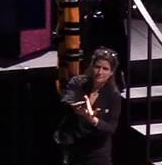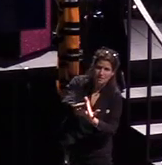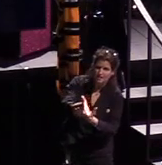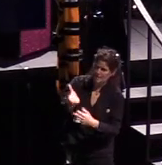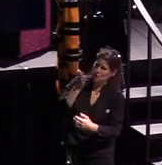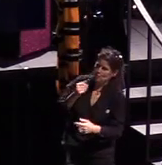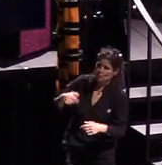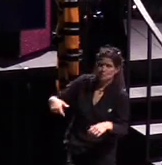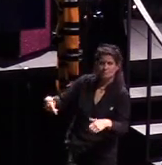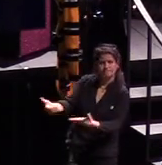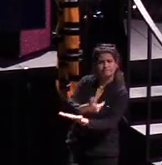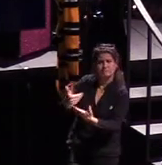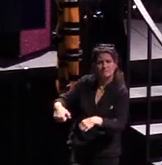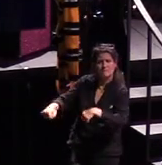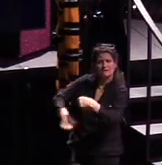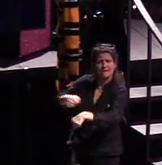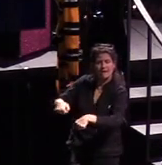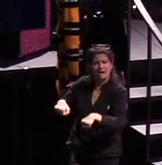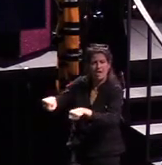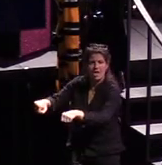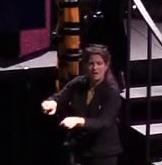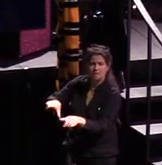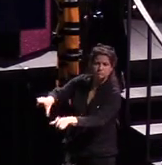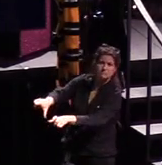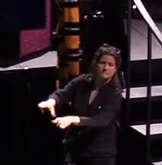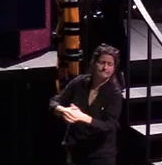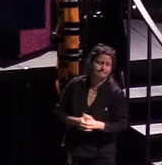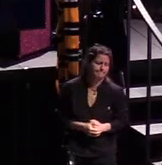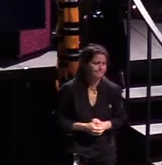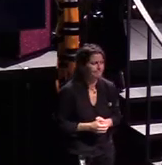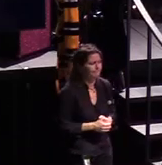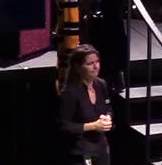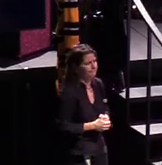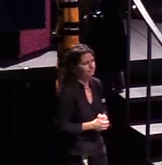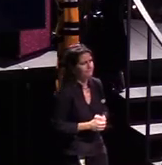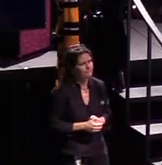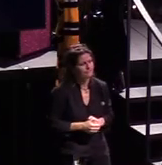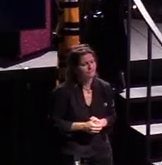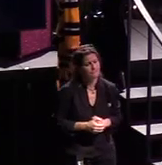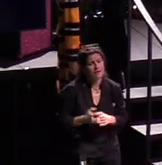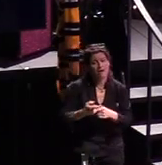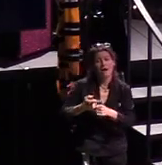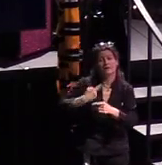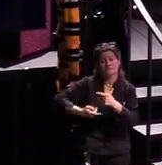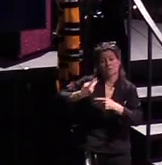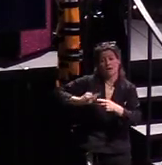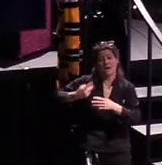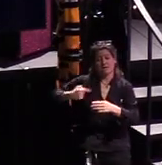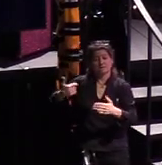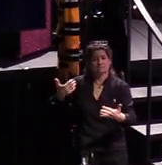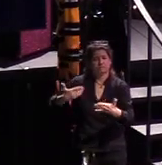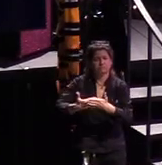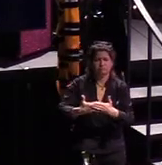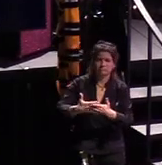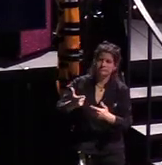over the last a few years I've been fortunate to travel internationally and meet